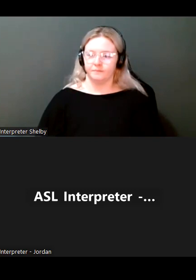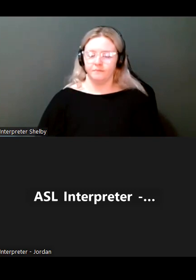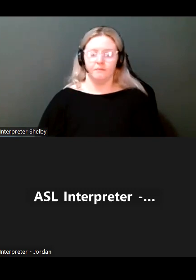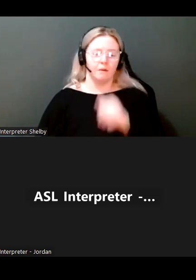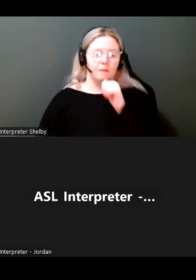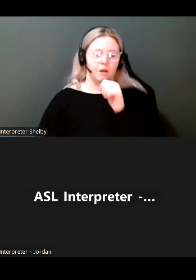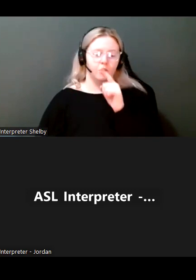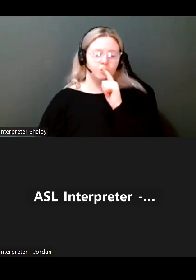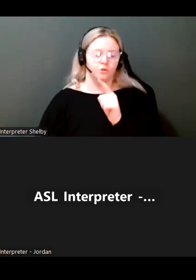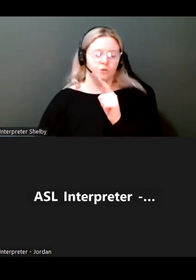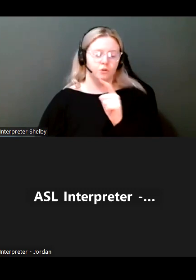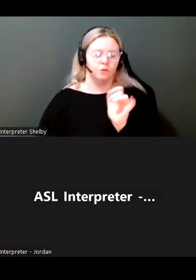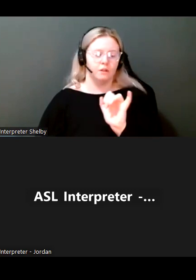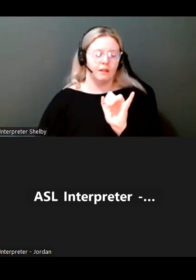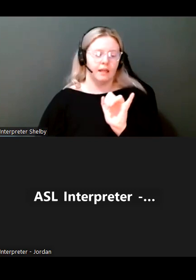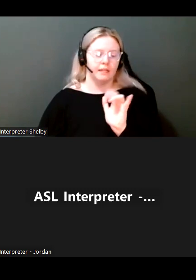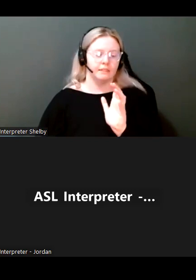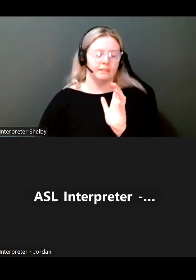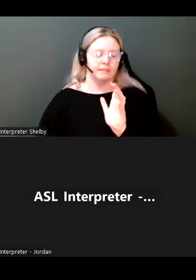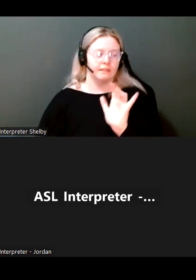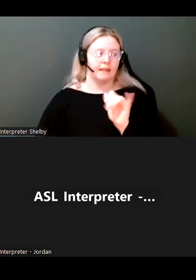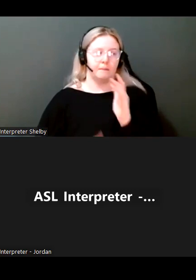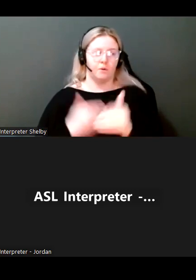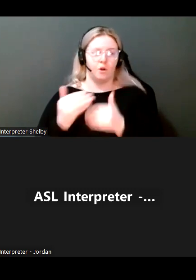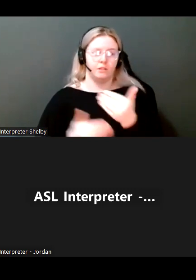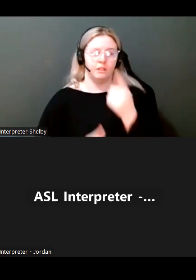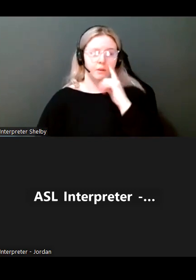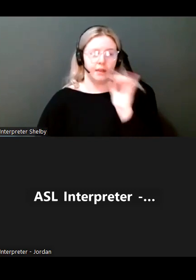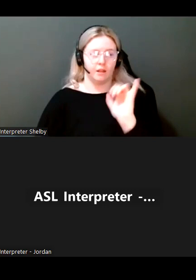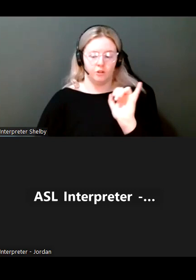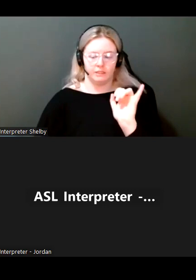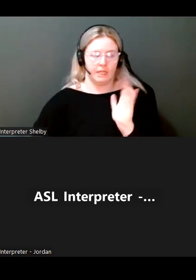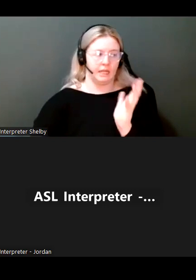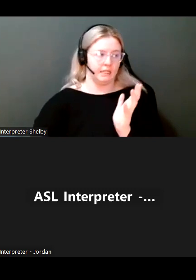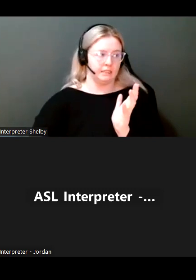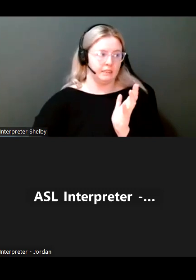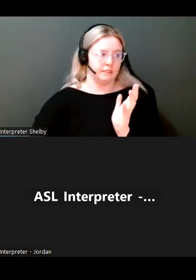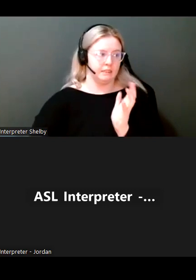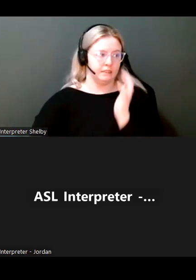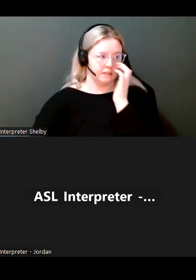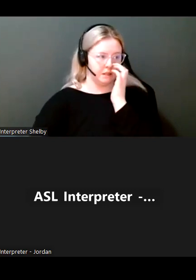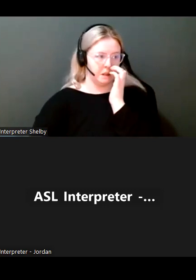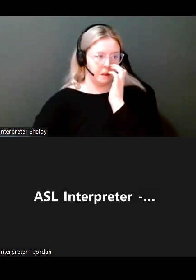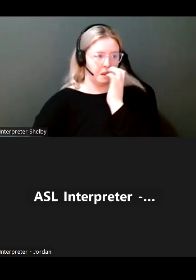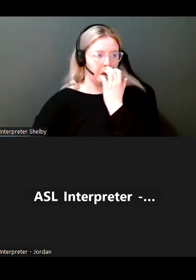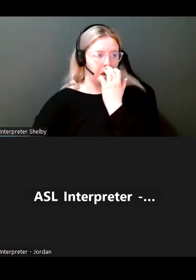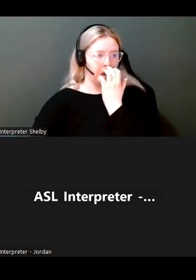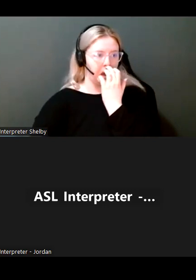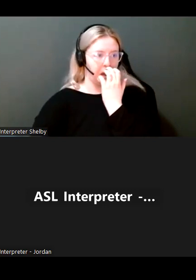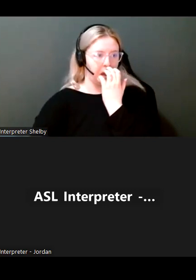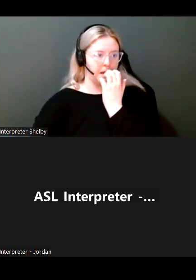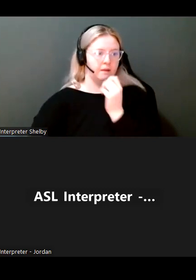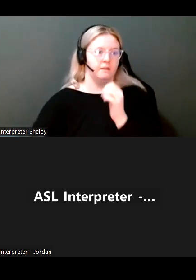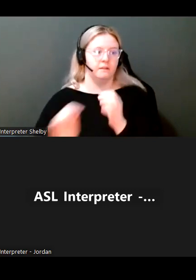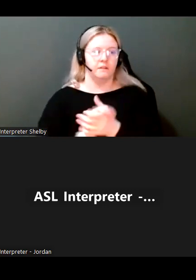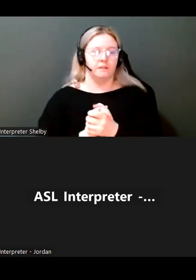what the process looks like. I mean, I have called 811